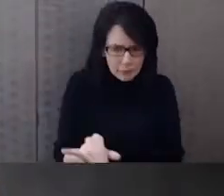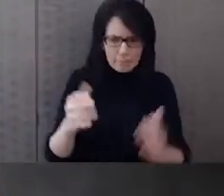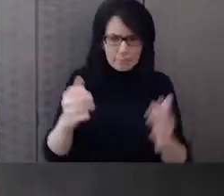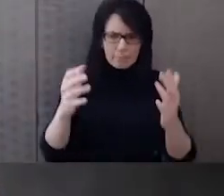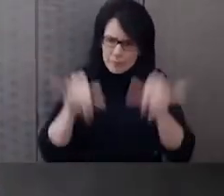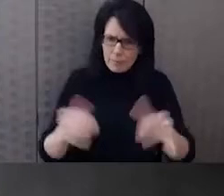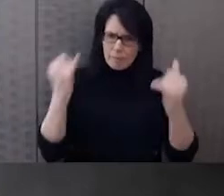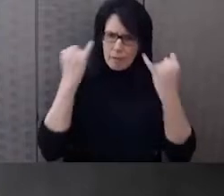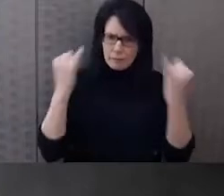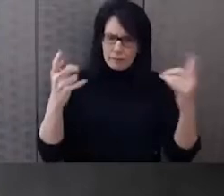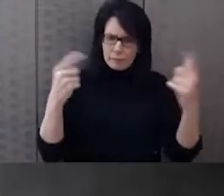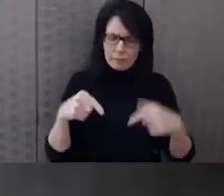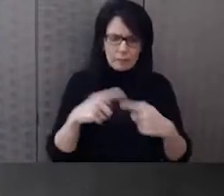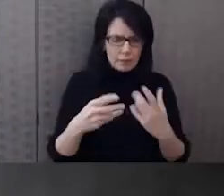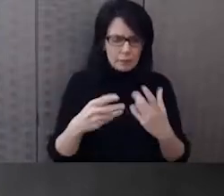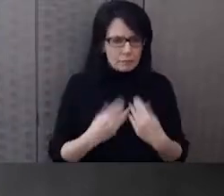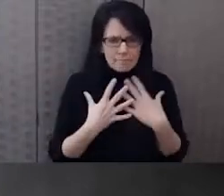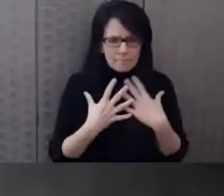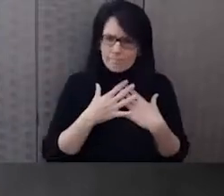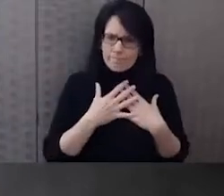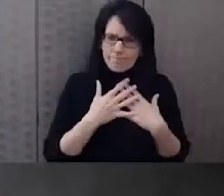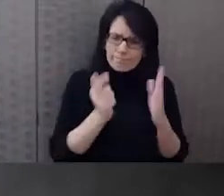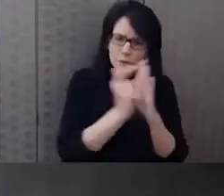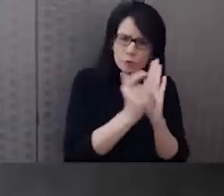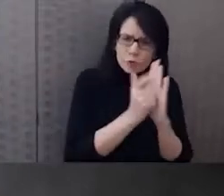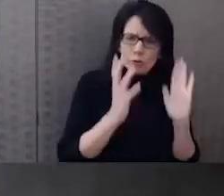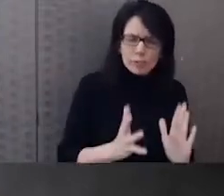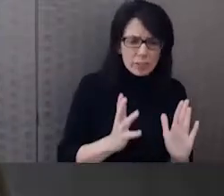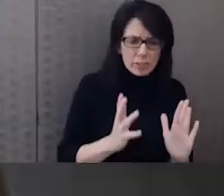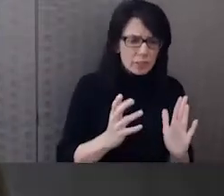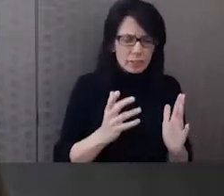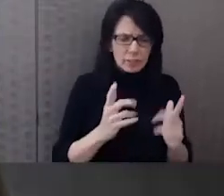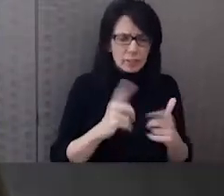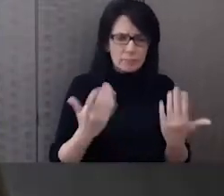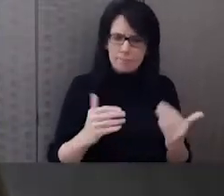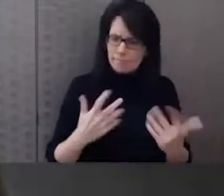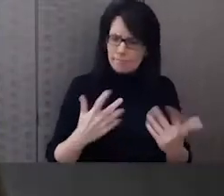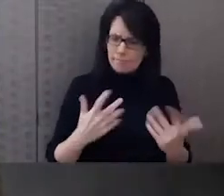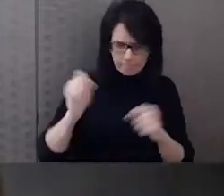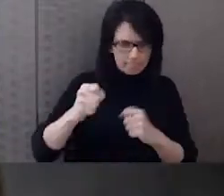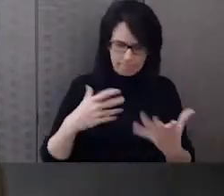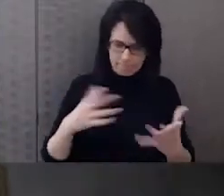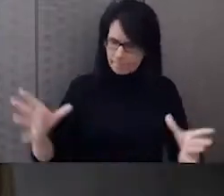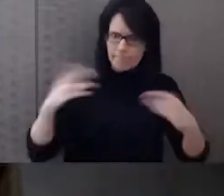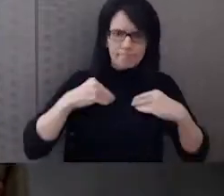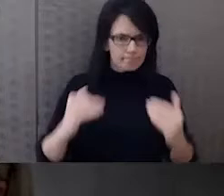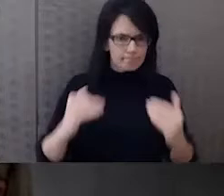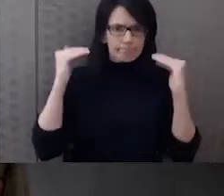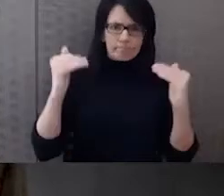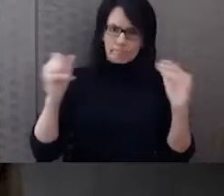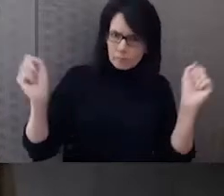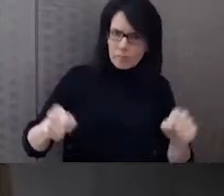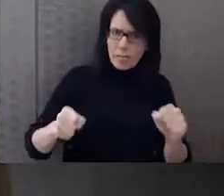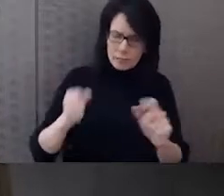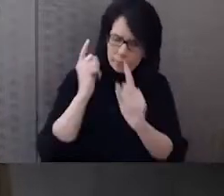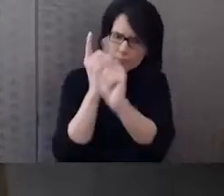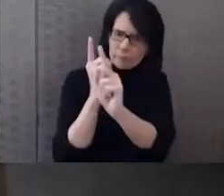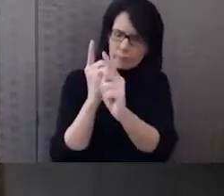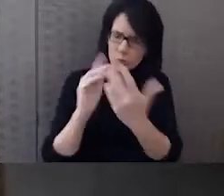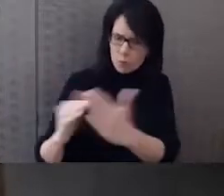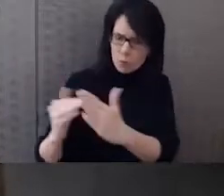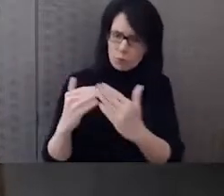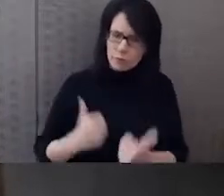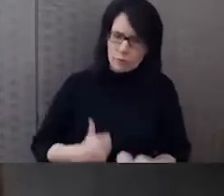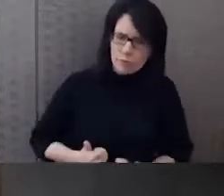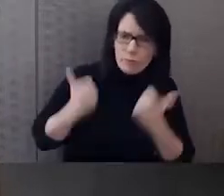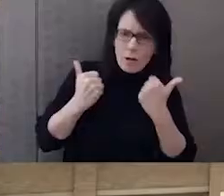inspirational for me to see the attorneys rise to the occasion to view it as vital to the survival of the communities